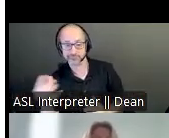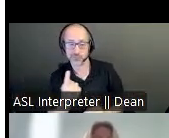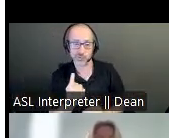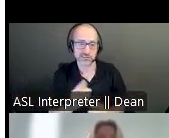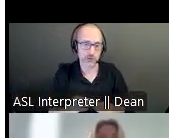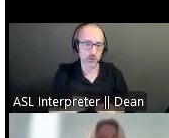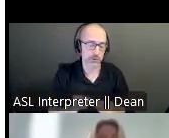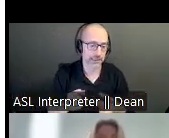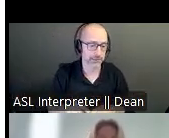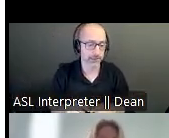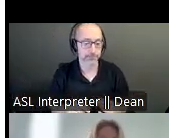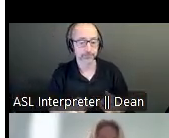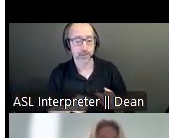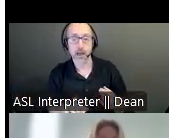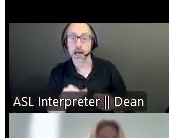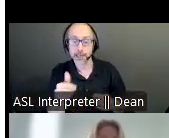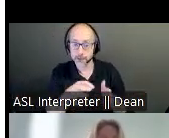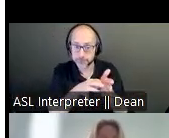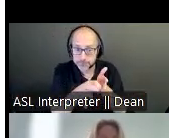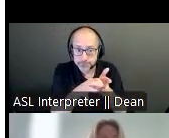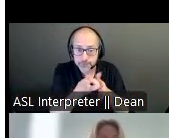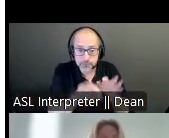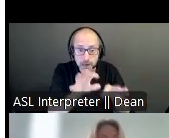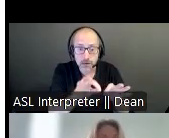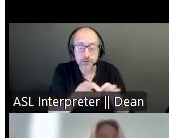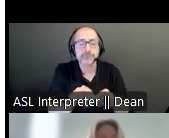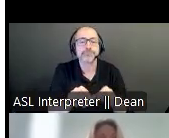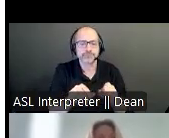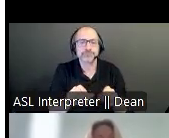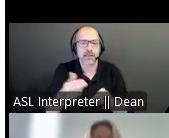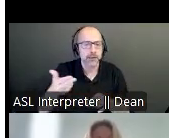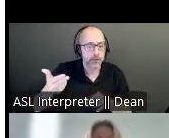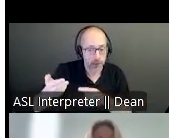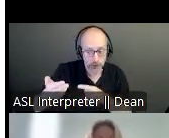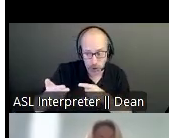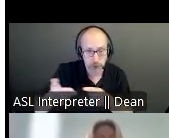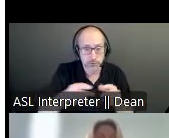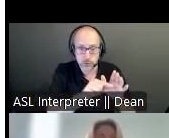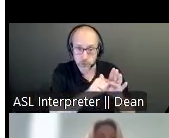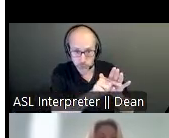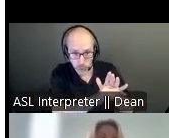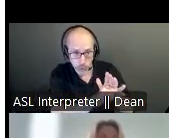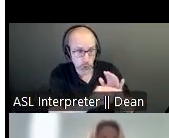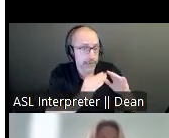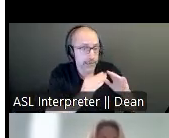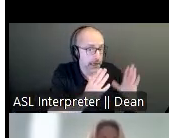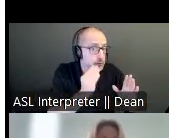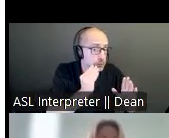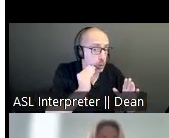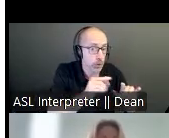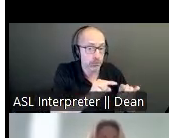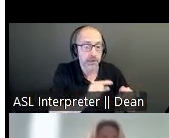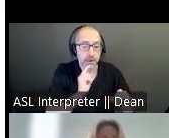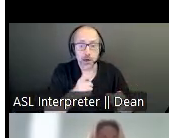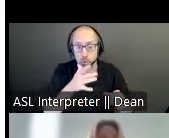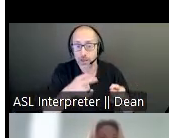Another finding that supports current statistics is firearm-involved domestic homicides are more likely to occur in